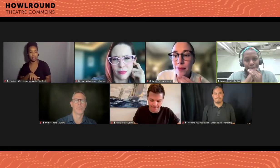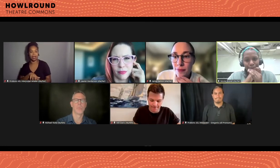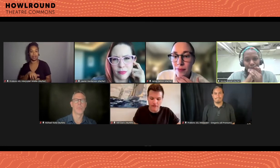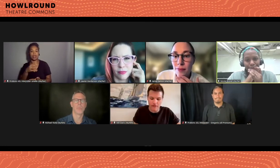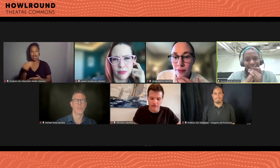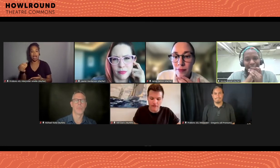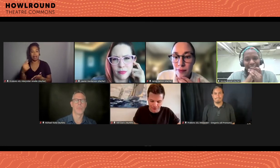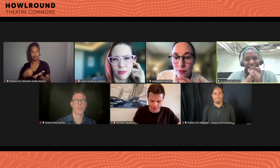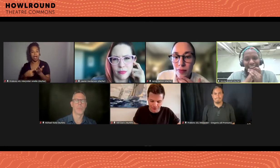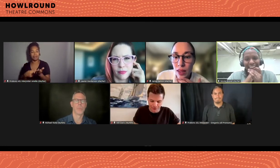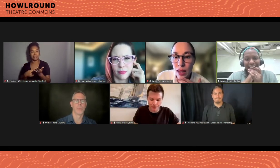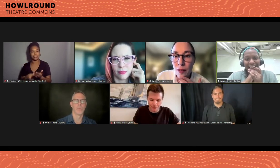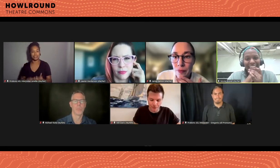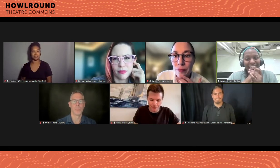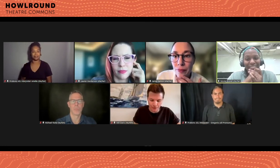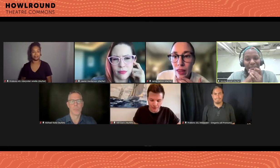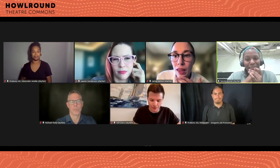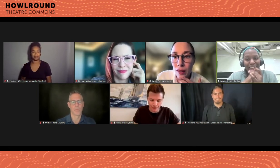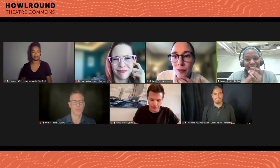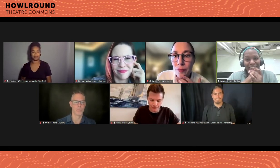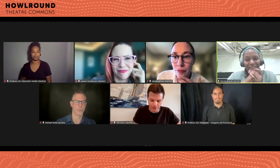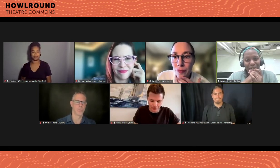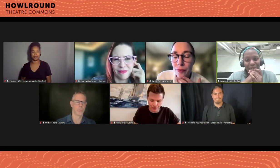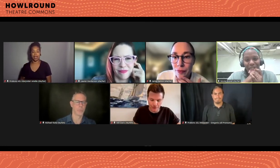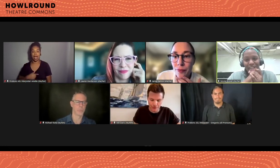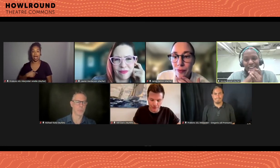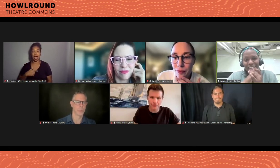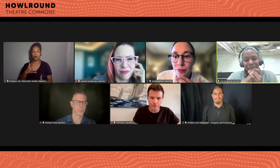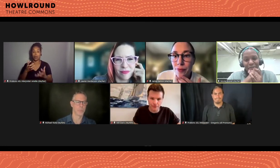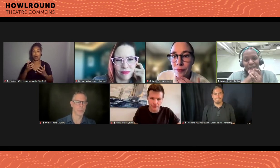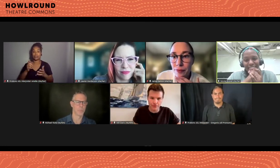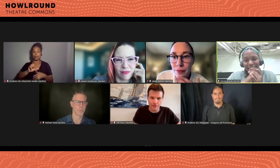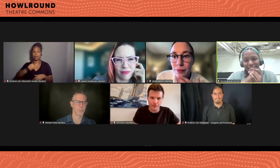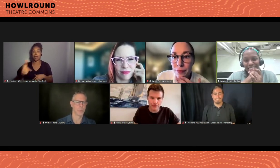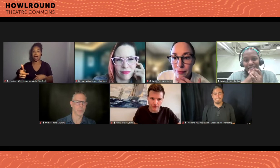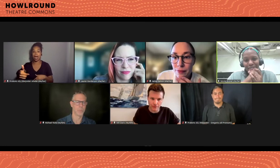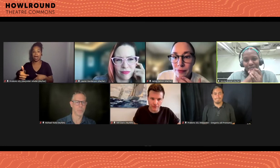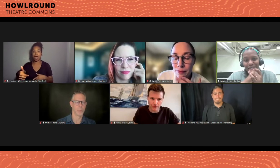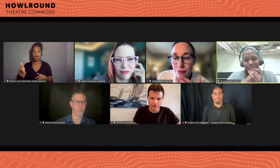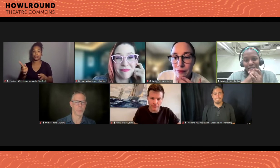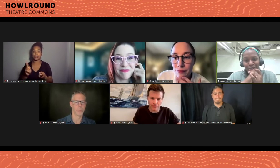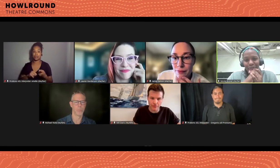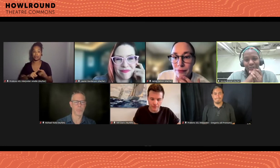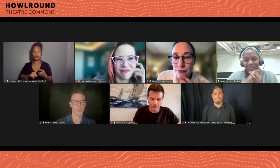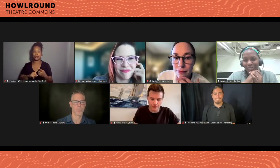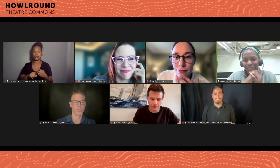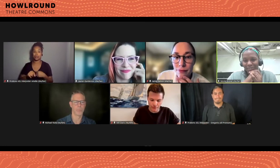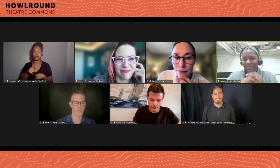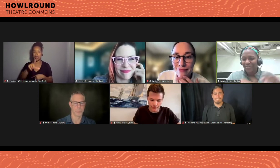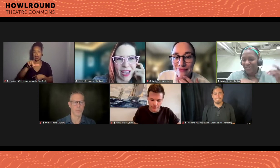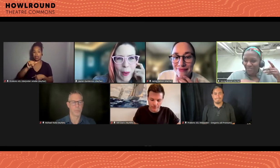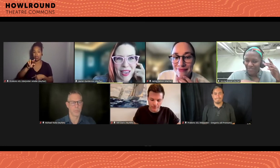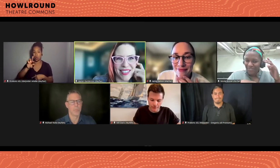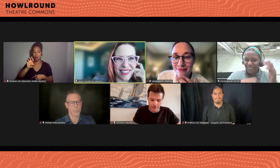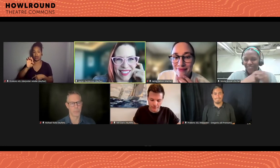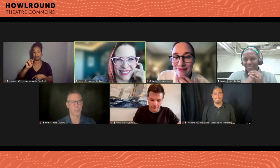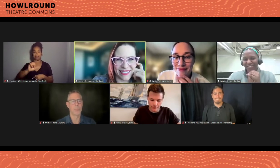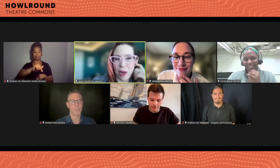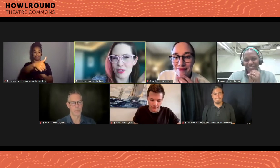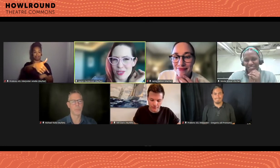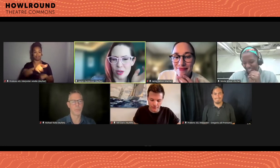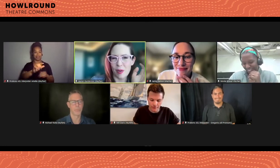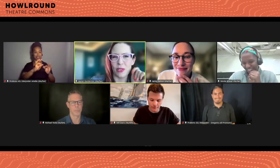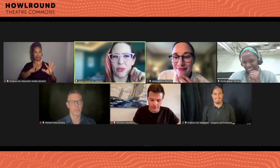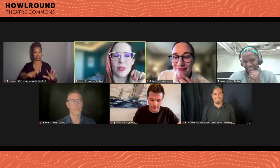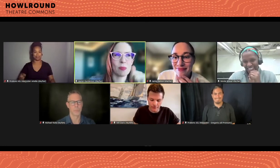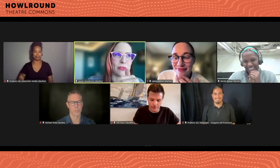conversation. I'd love to pass it over, Lauren, I'm passing it to you. Amazing. Well, I was